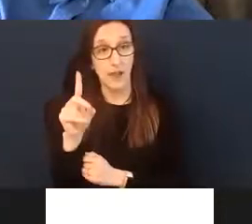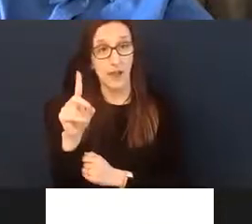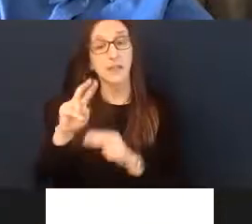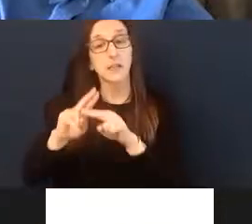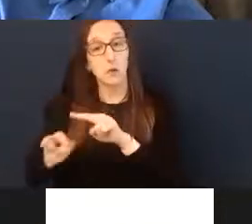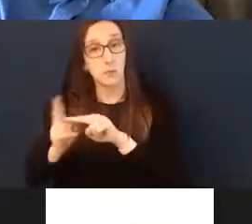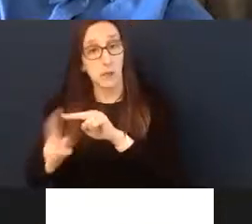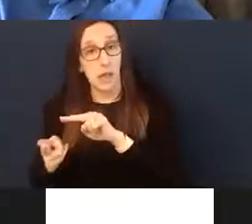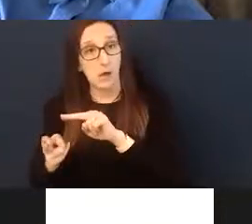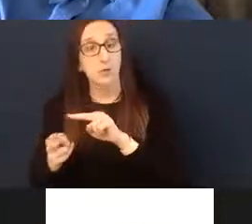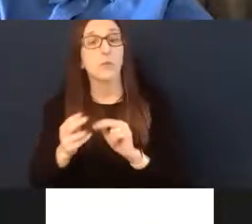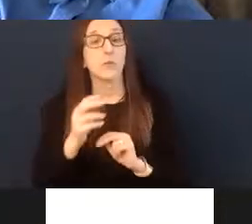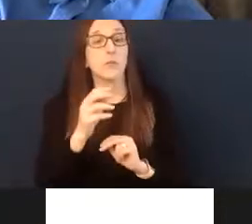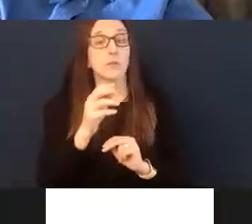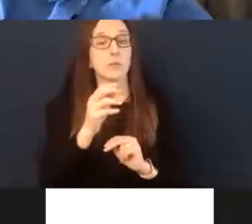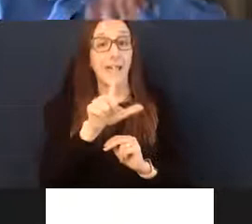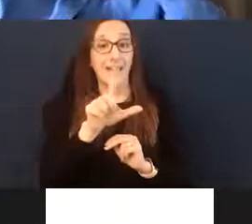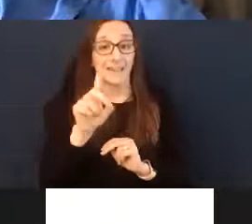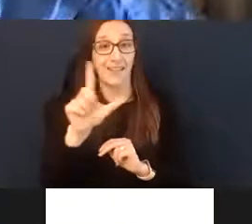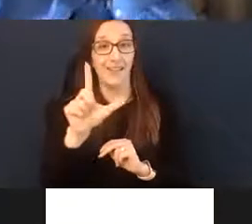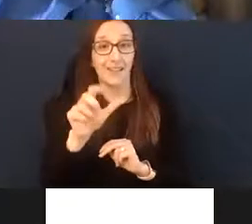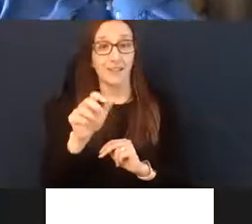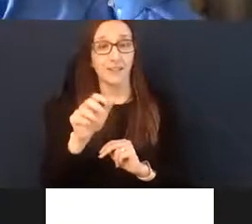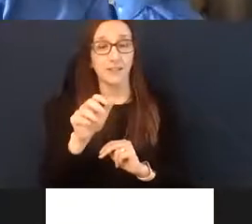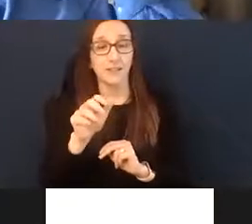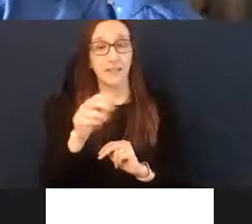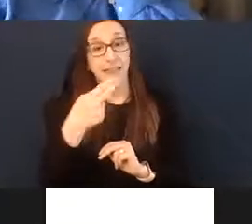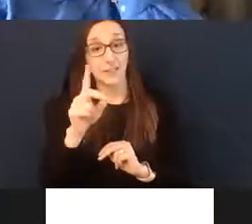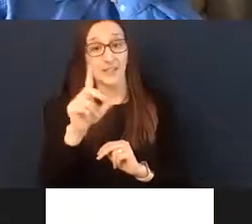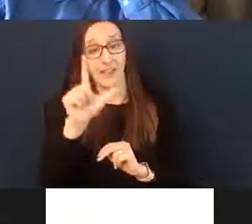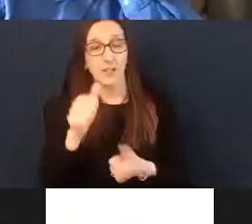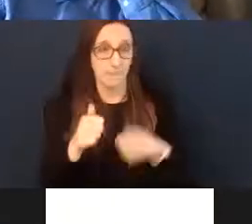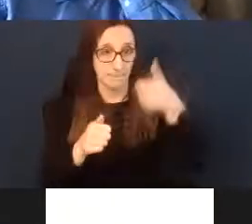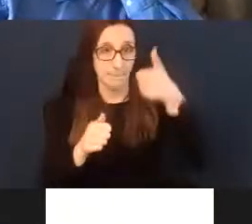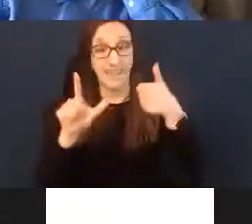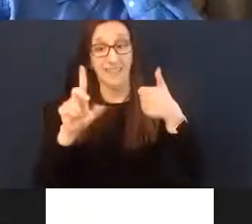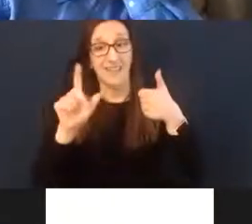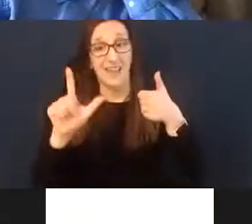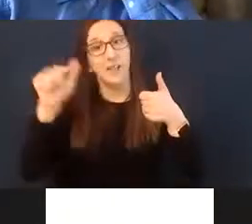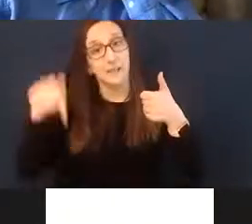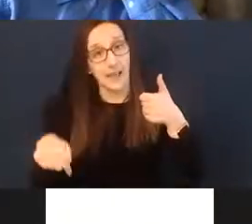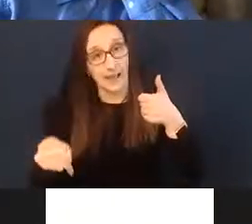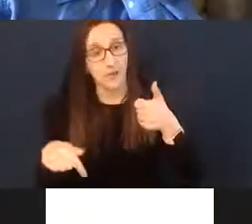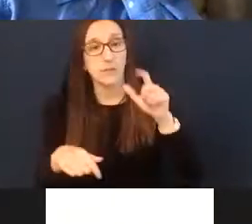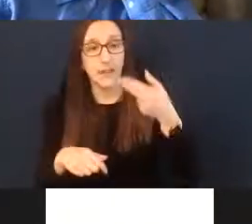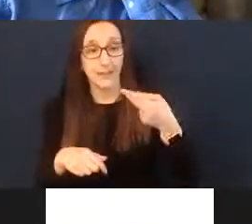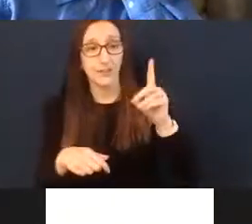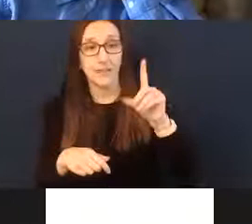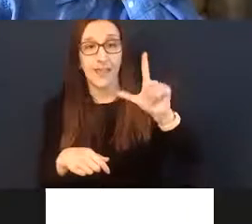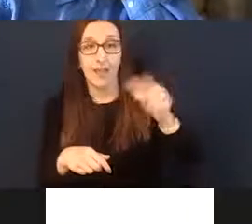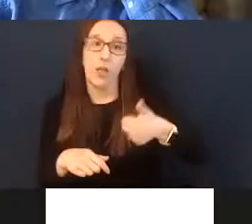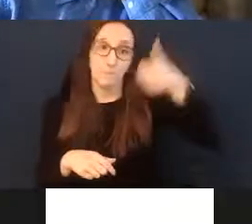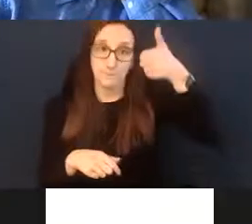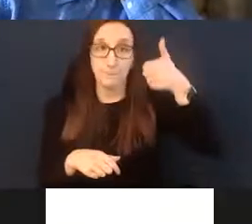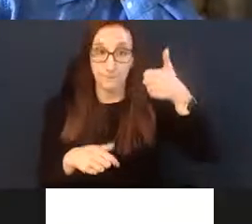at the same time. So that's really good. It's something that we would want. And it could reduce your risk for heart disease all at the